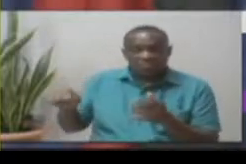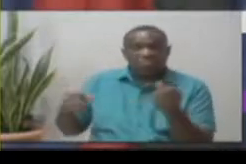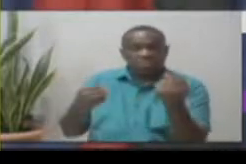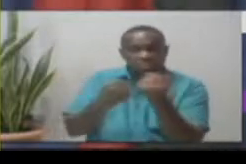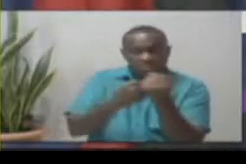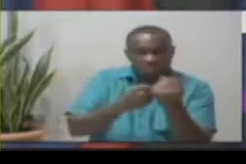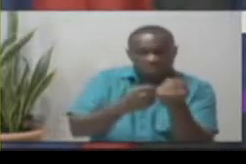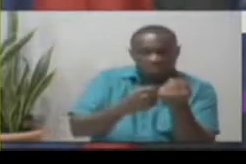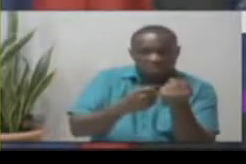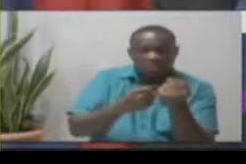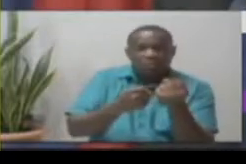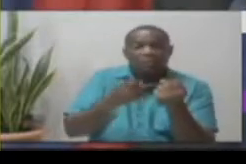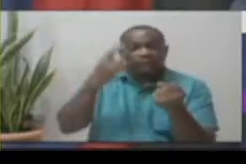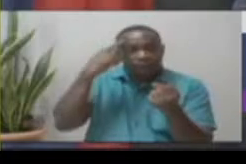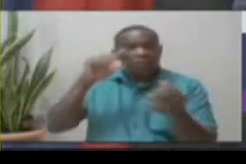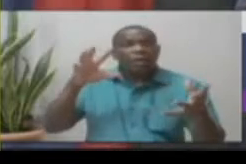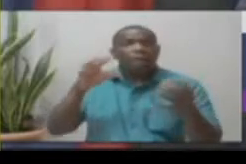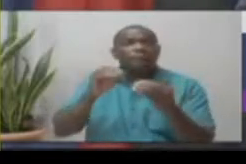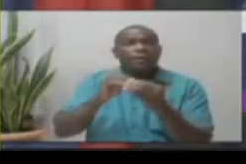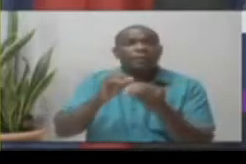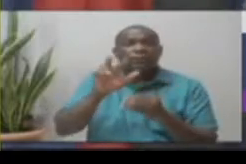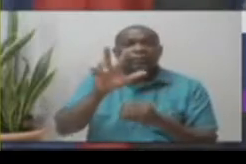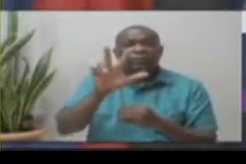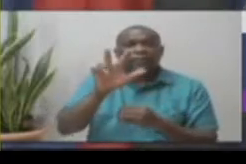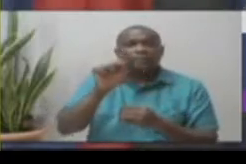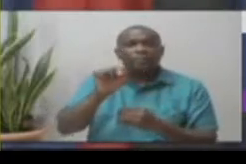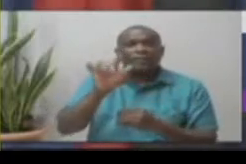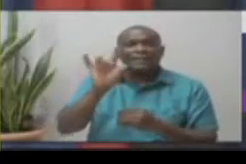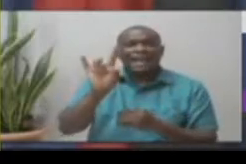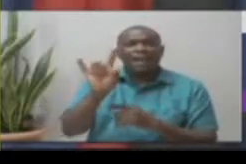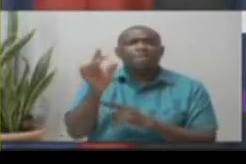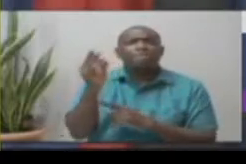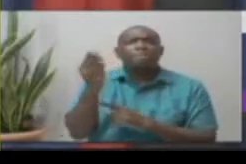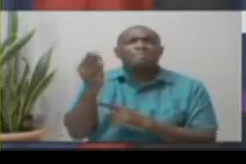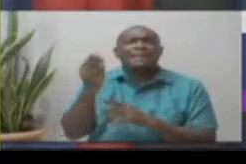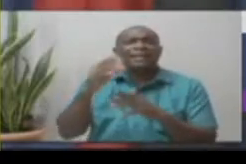of $3.8 billion.